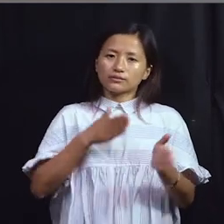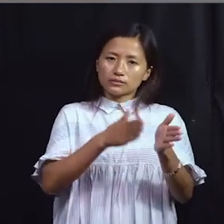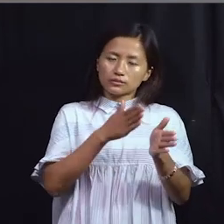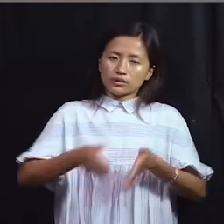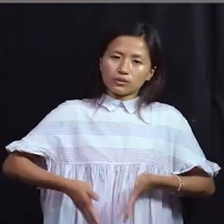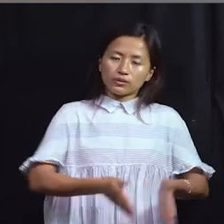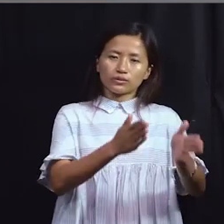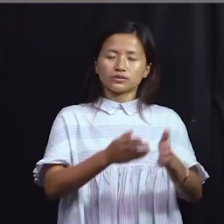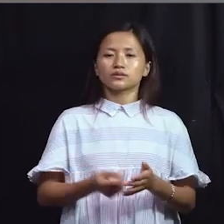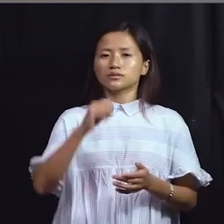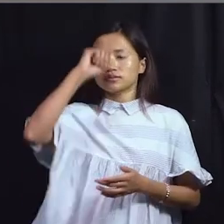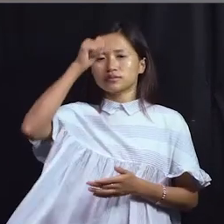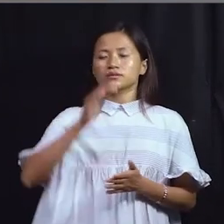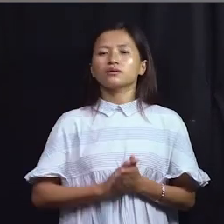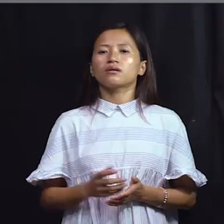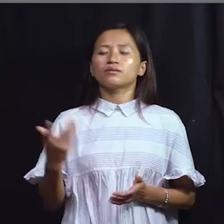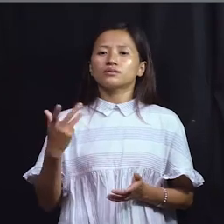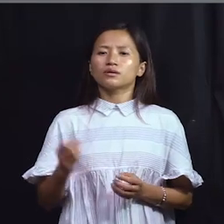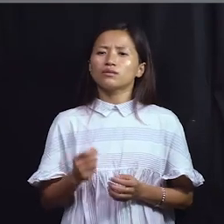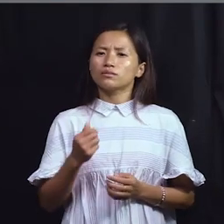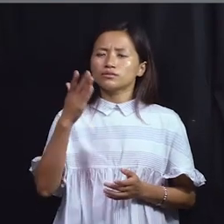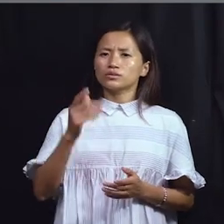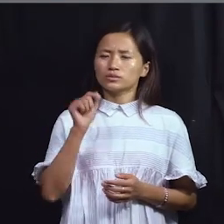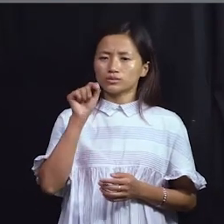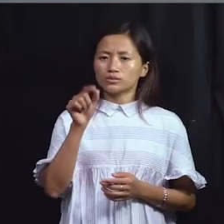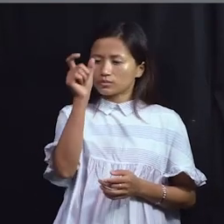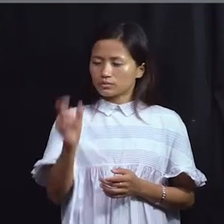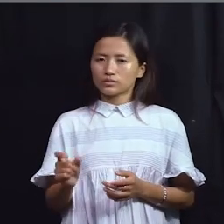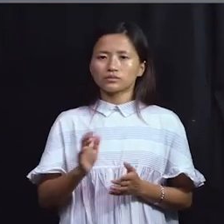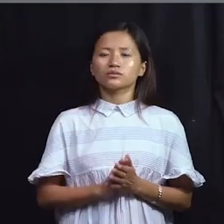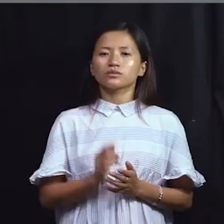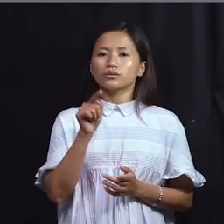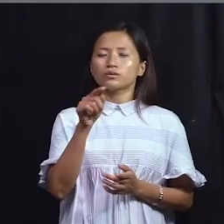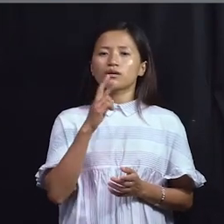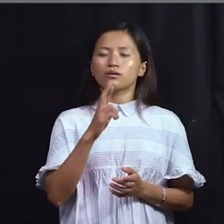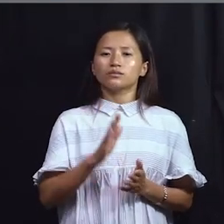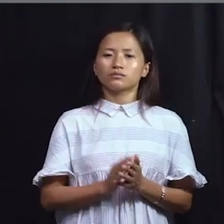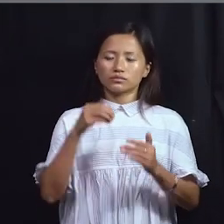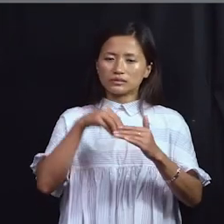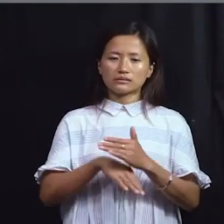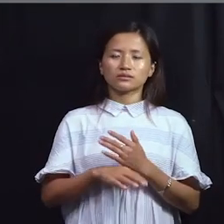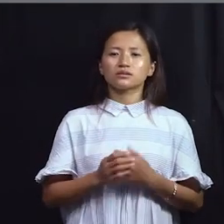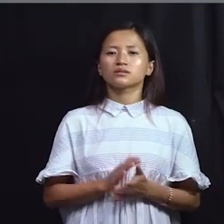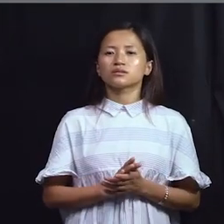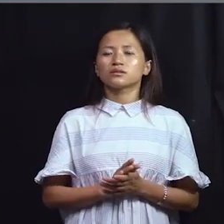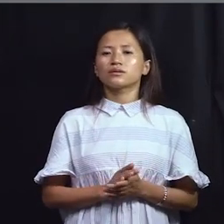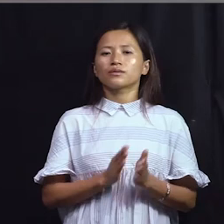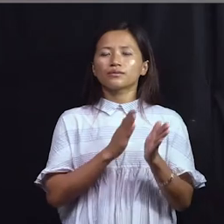railways in India, no matter how rich you are as a private individual, you are not allowed to invest or not. Railways is